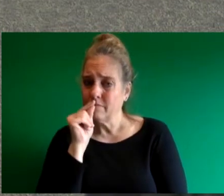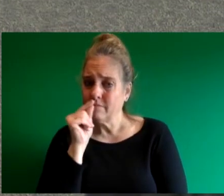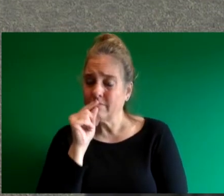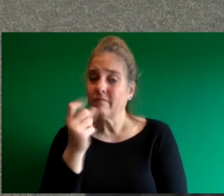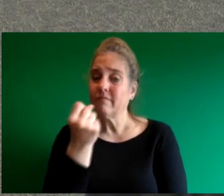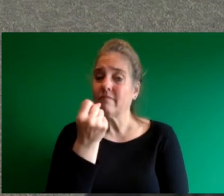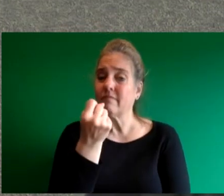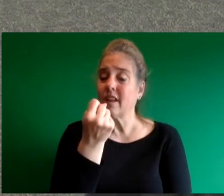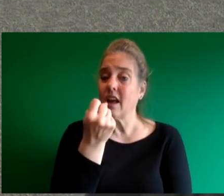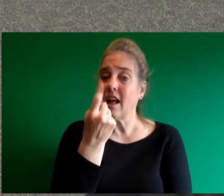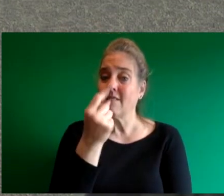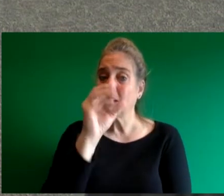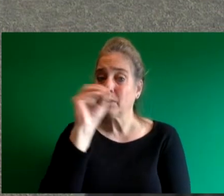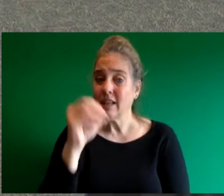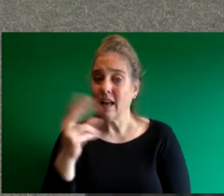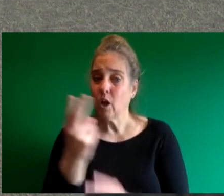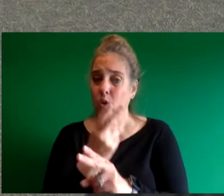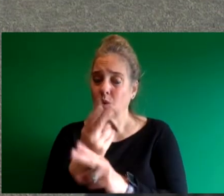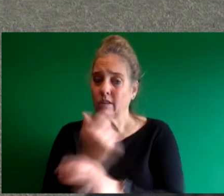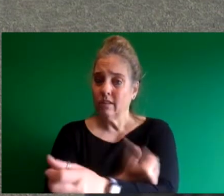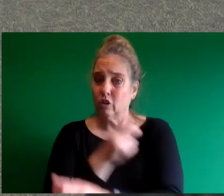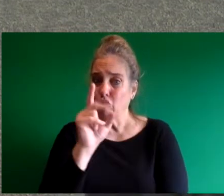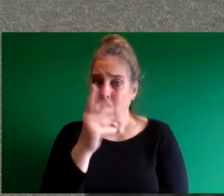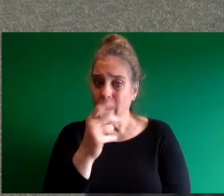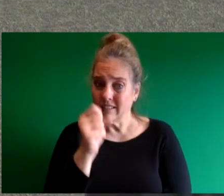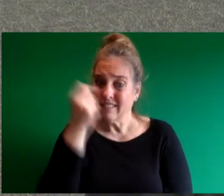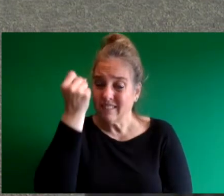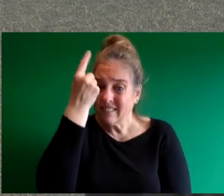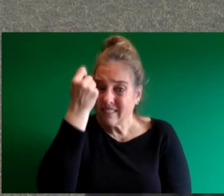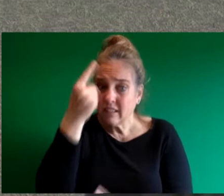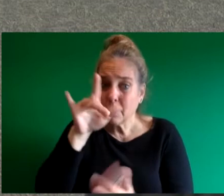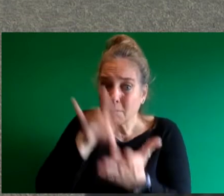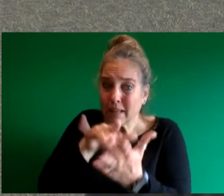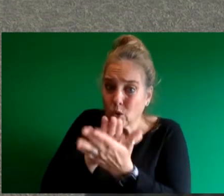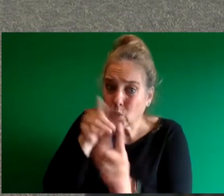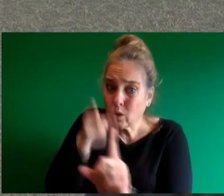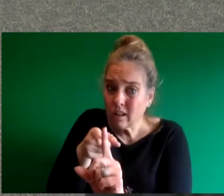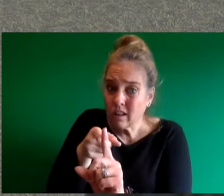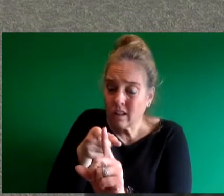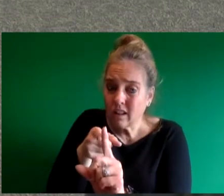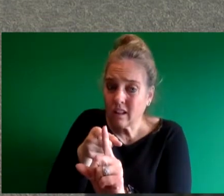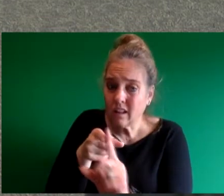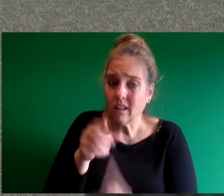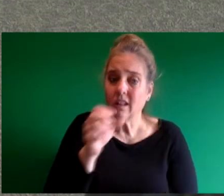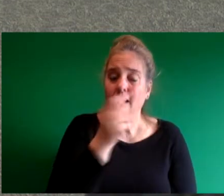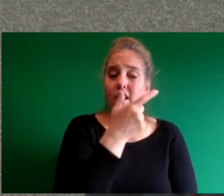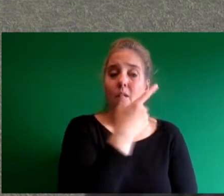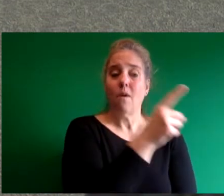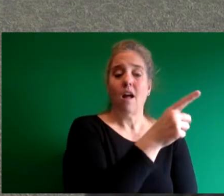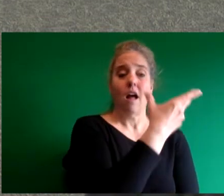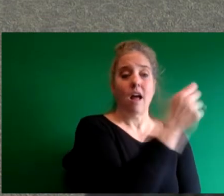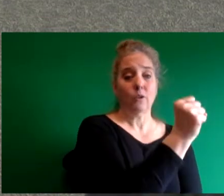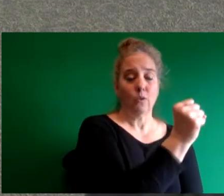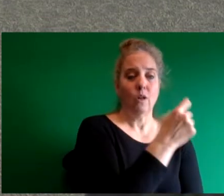We also know that our high school students, about 1 in 3 have used a vape pen before, 1 in 3 have tried marijuana, and